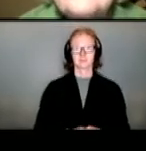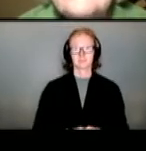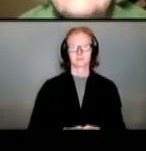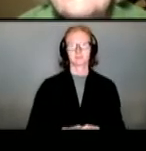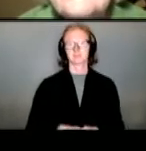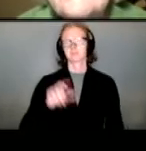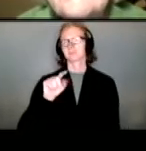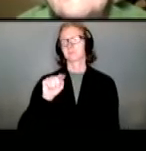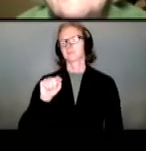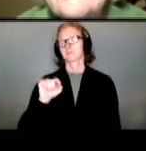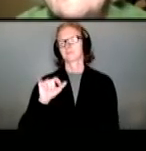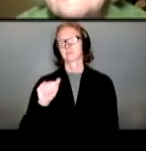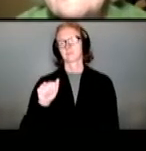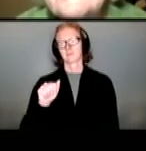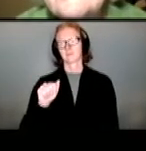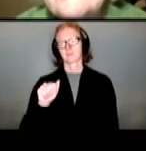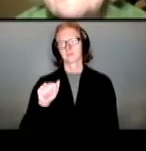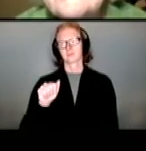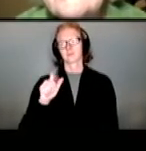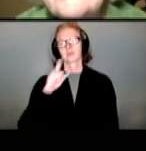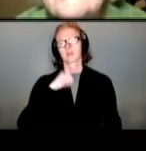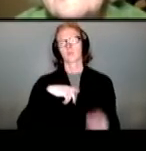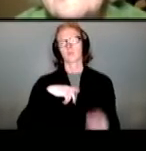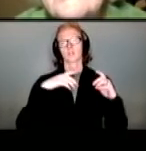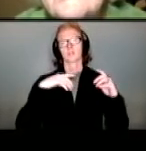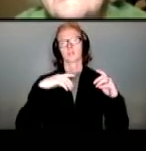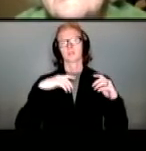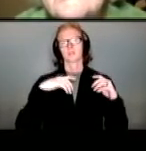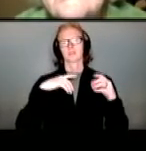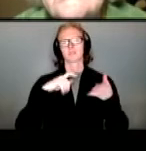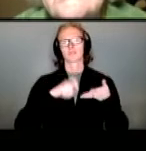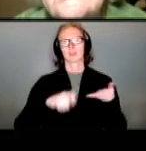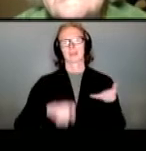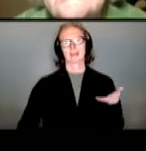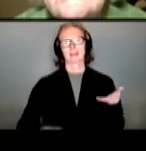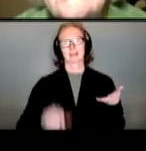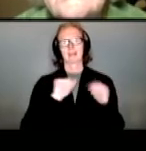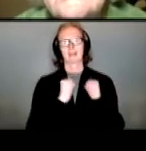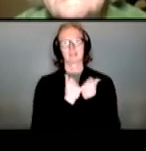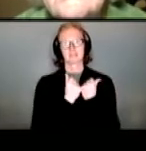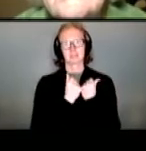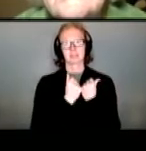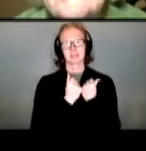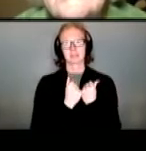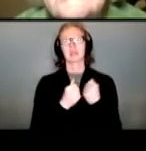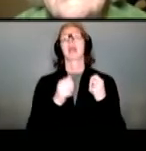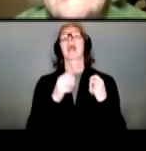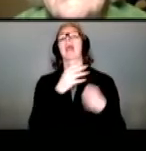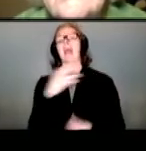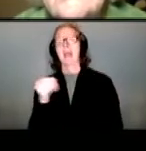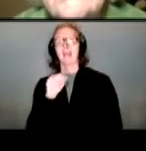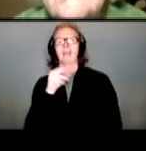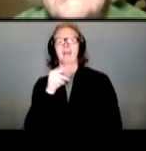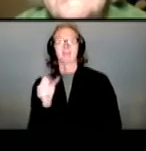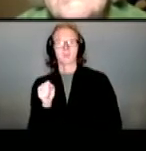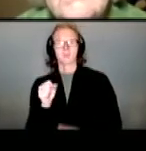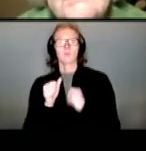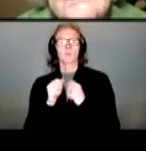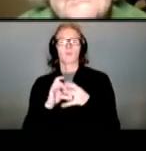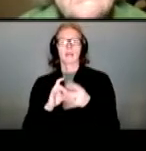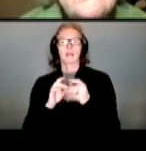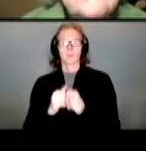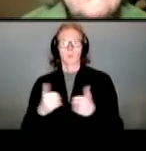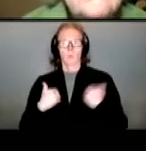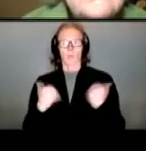I was just writing the agencies that I'm going to besides the high schools in regards to the youth.